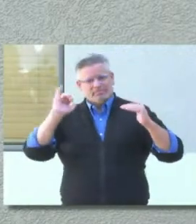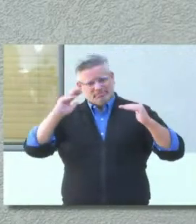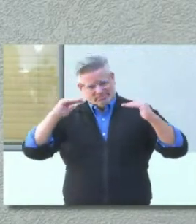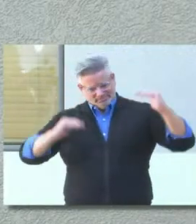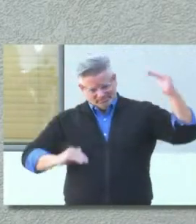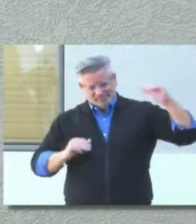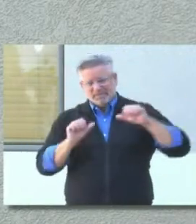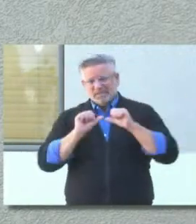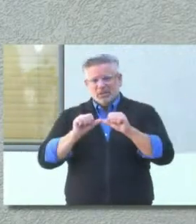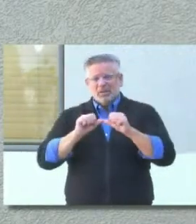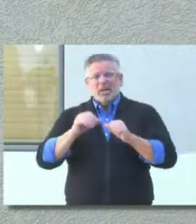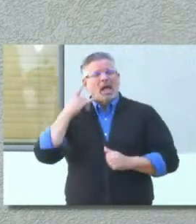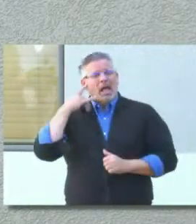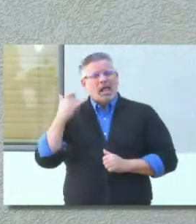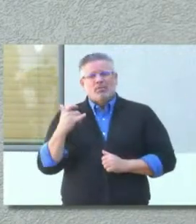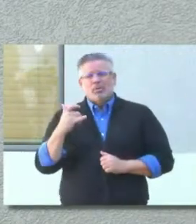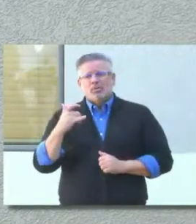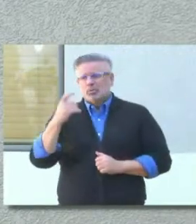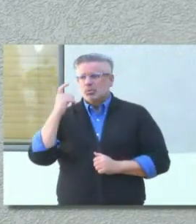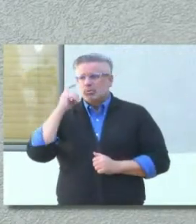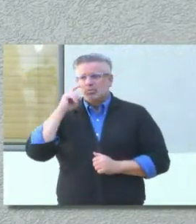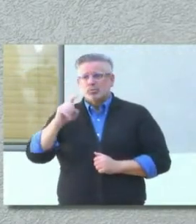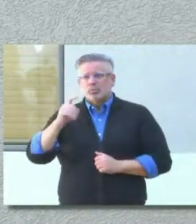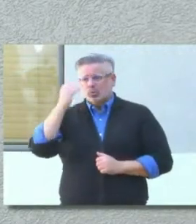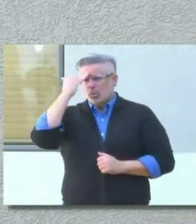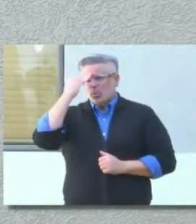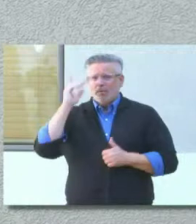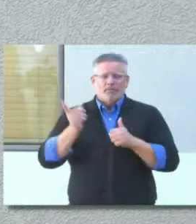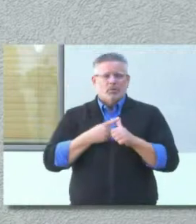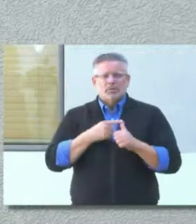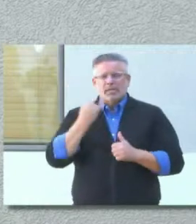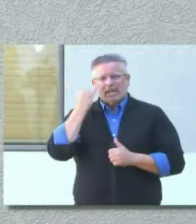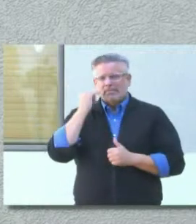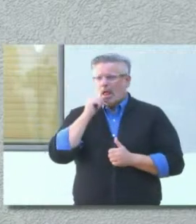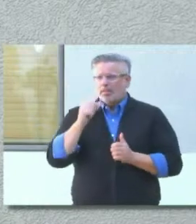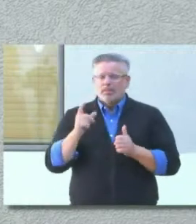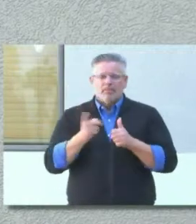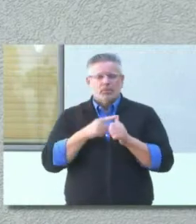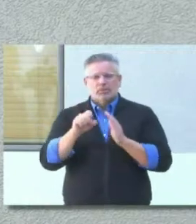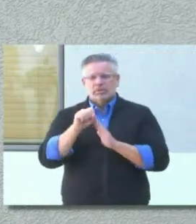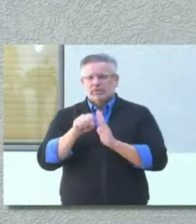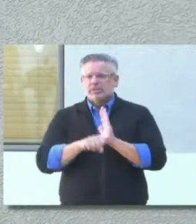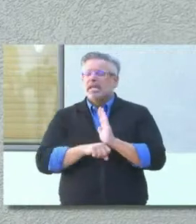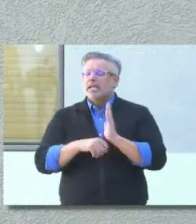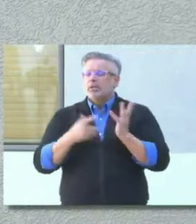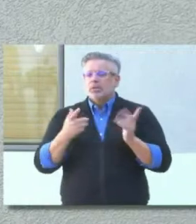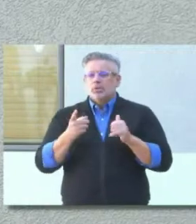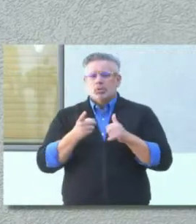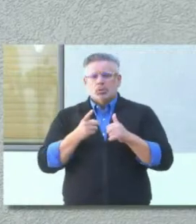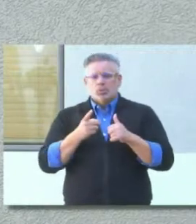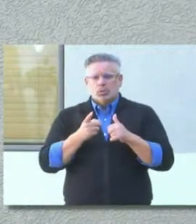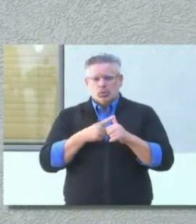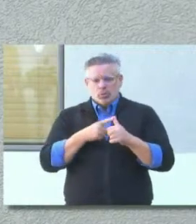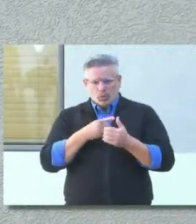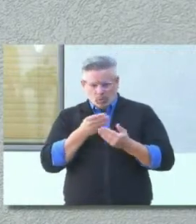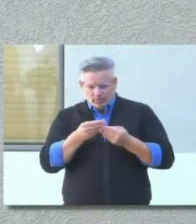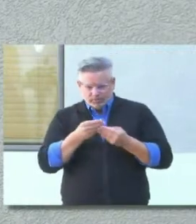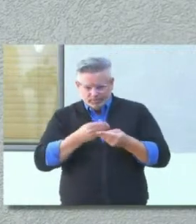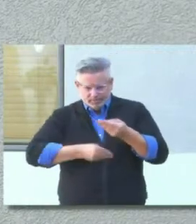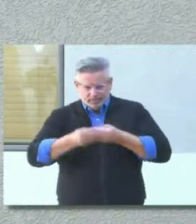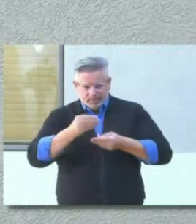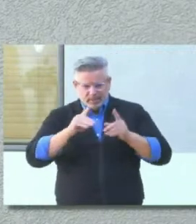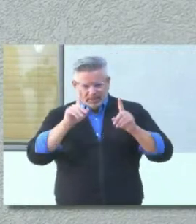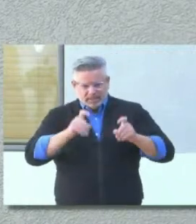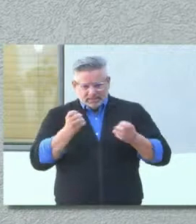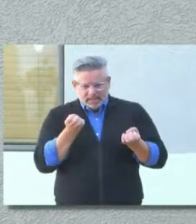persist. California, as you may know, was one of the first, if not the first state, to put an equity lens on our